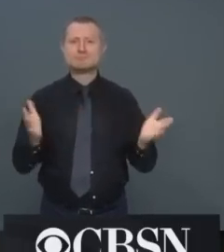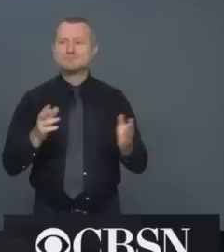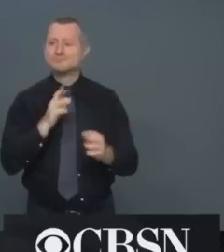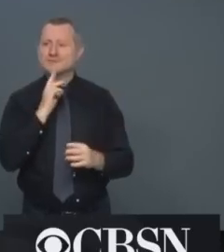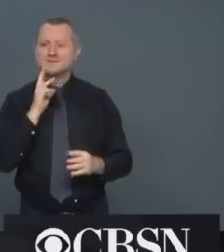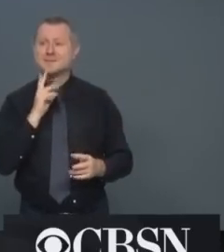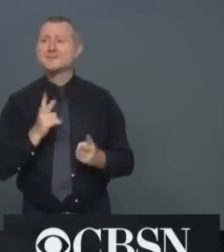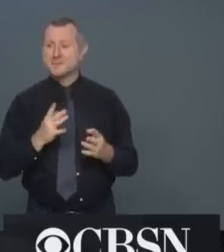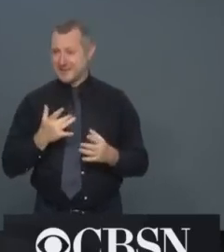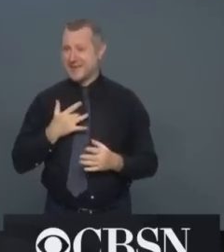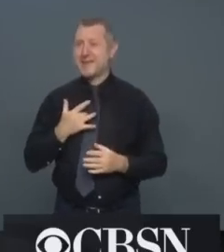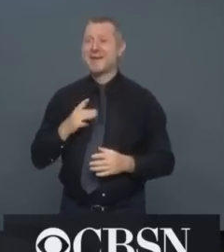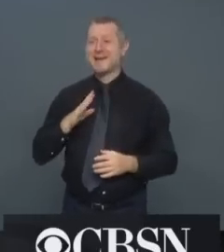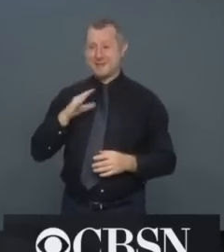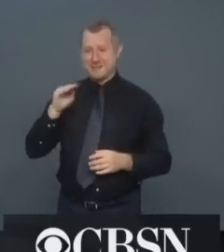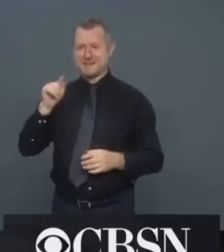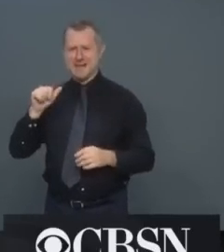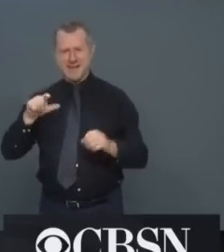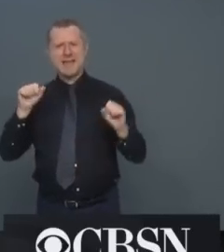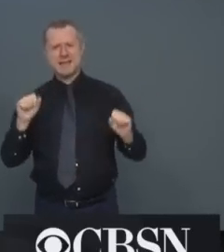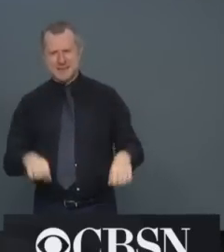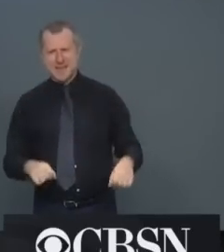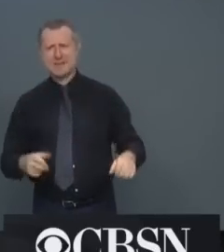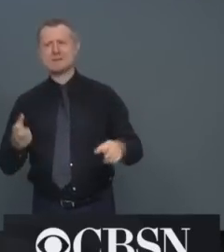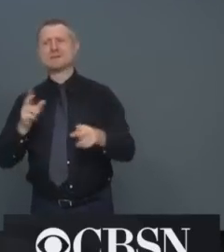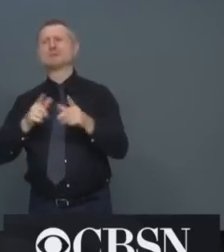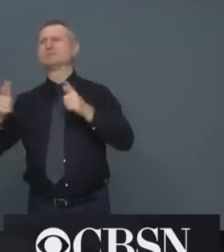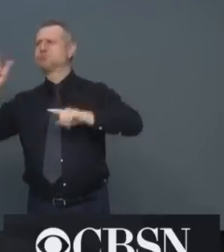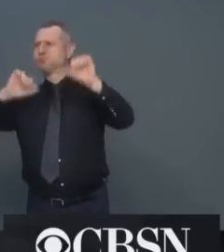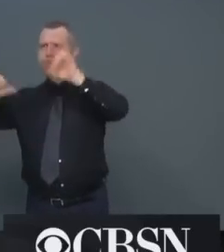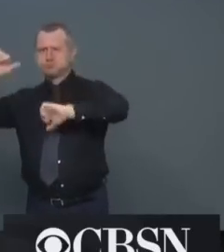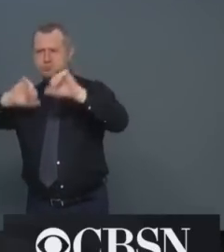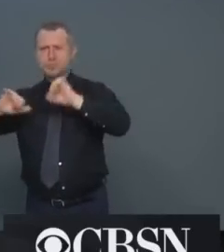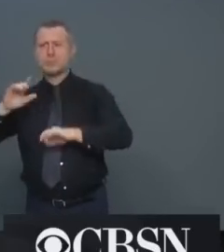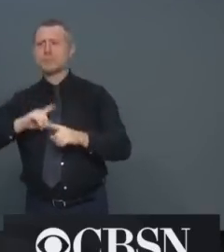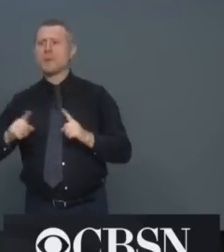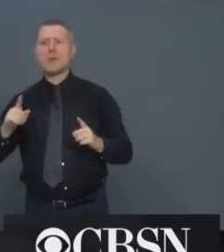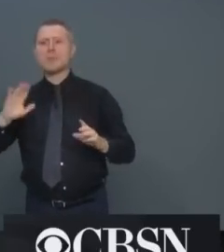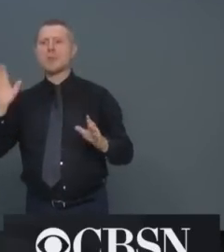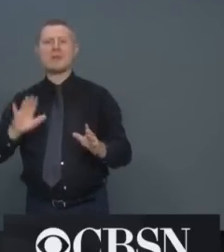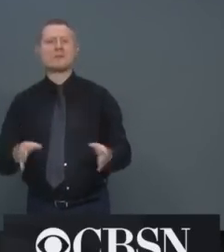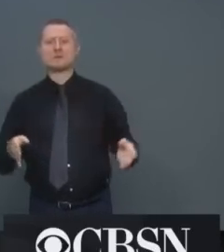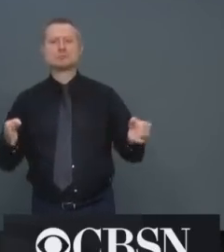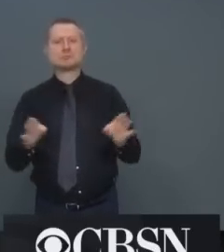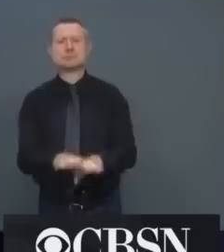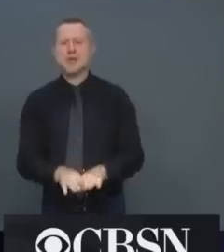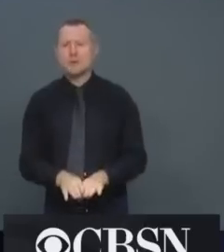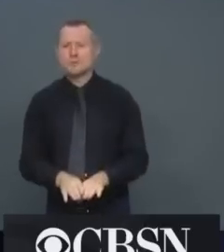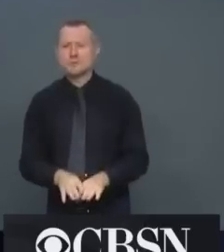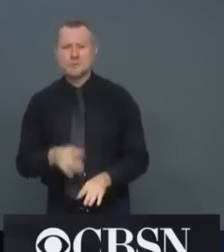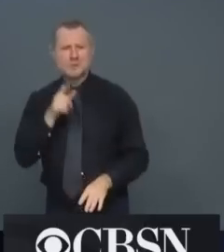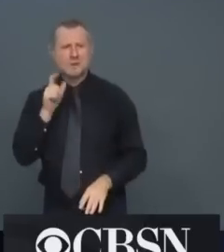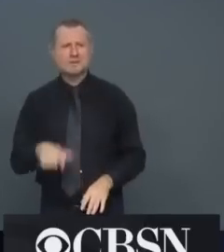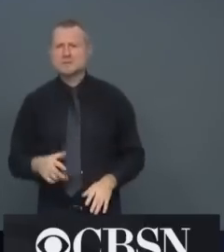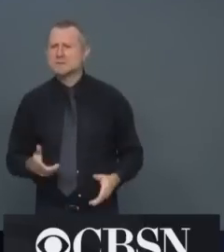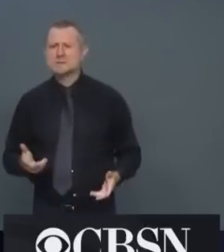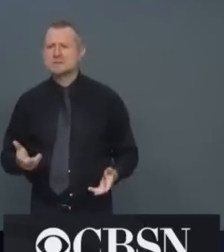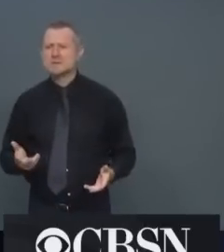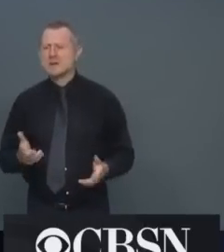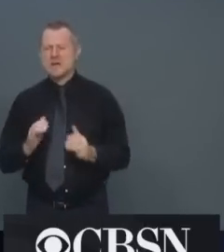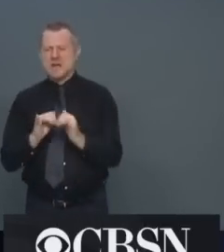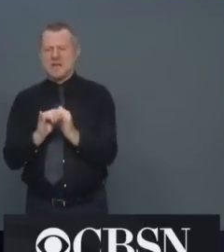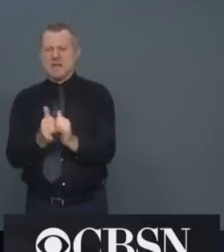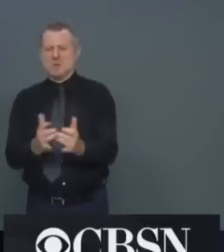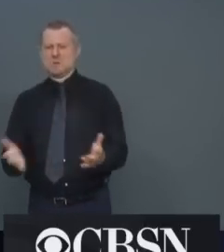can clean trains during the day and overnight without shutting the system down. So with all that, how do you still justify this? Let me ask you this. If that